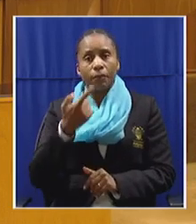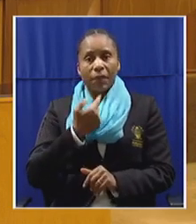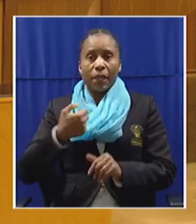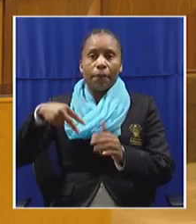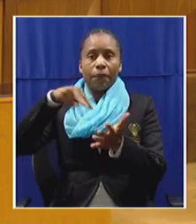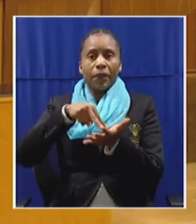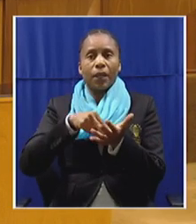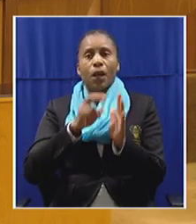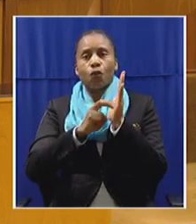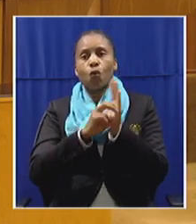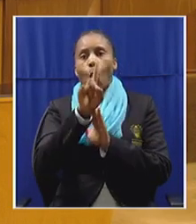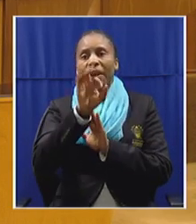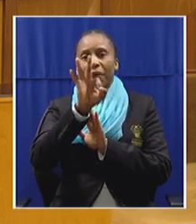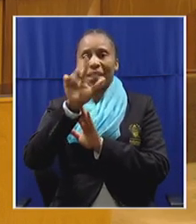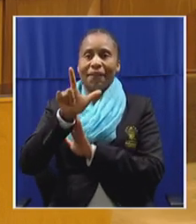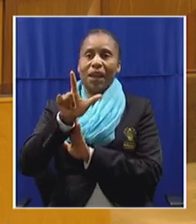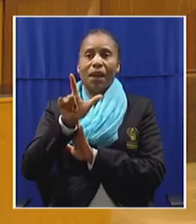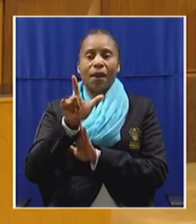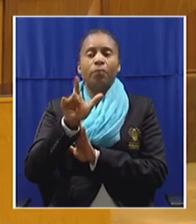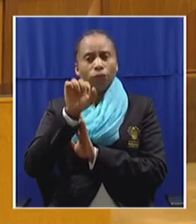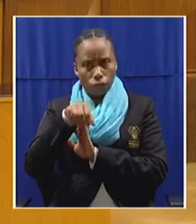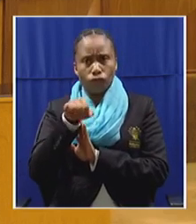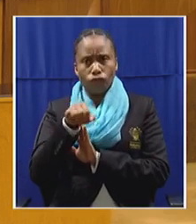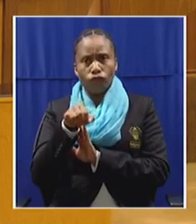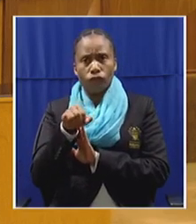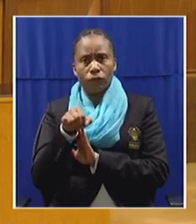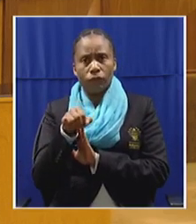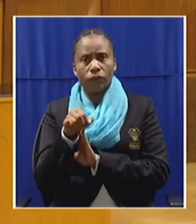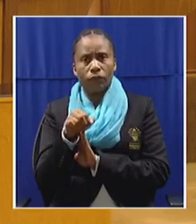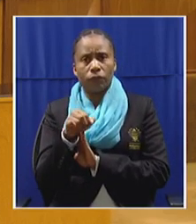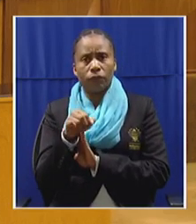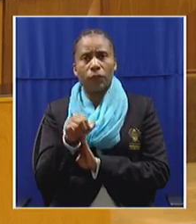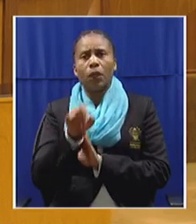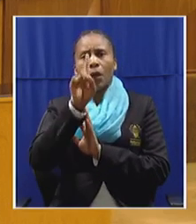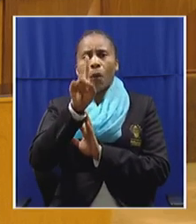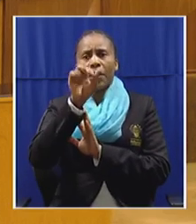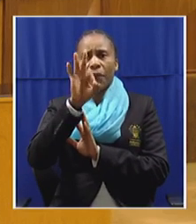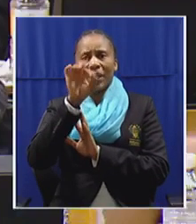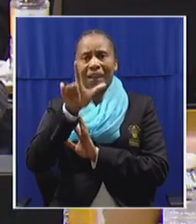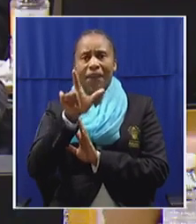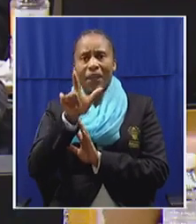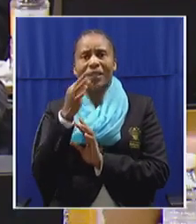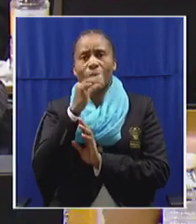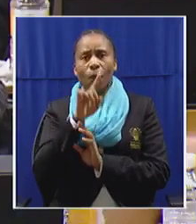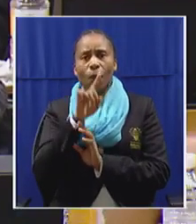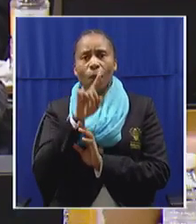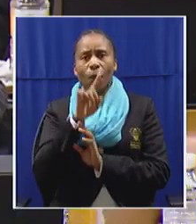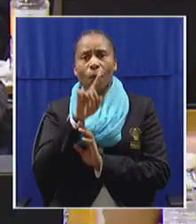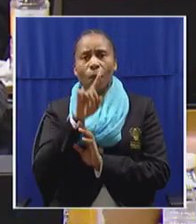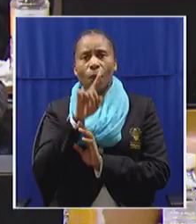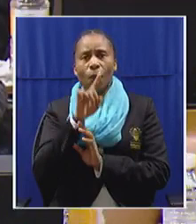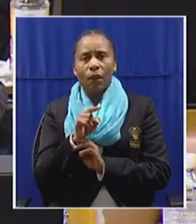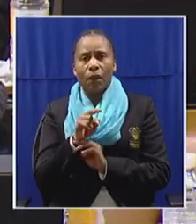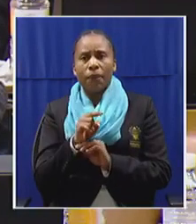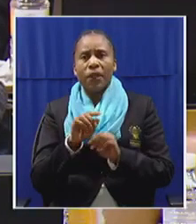Rule 137. Yes, sir. Yeah, Thank you Rule very much. 137 provides that the follow-up question must be relevant